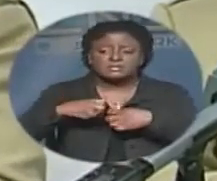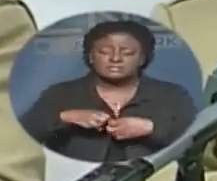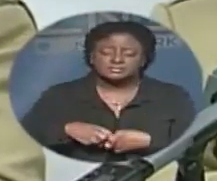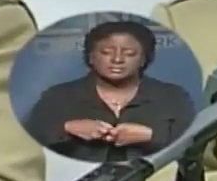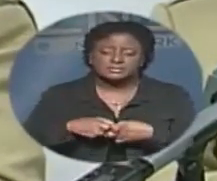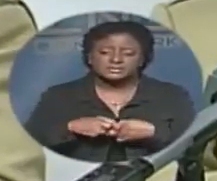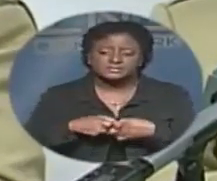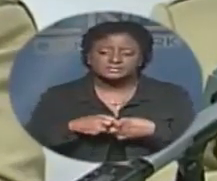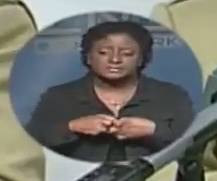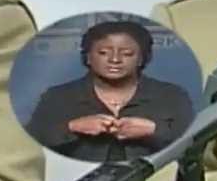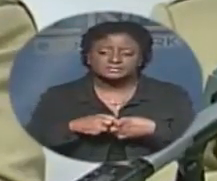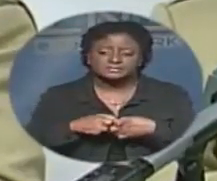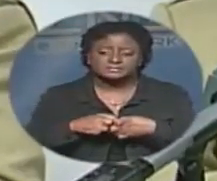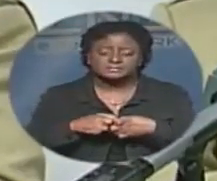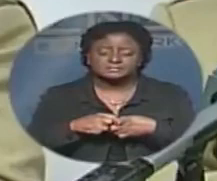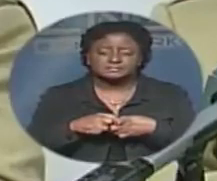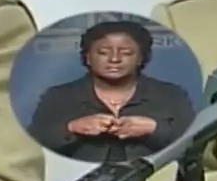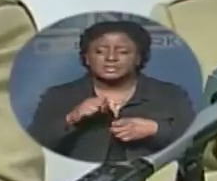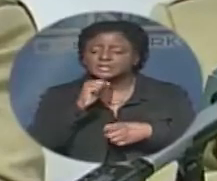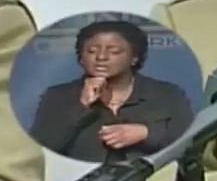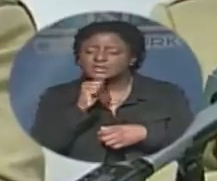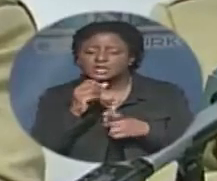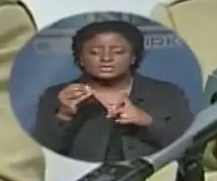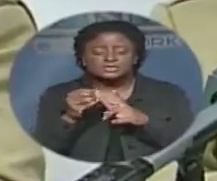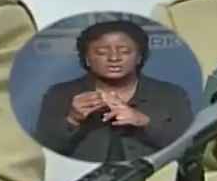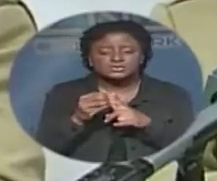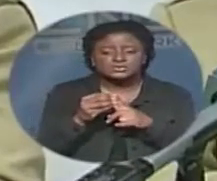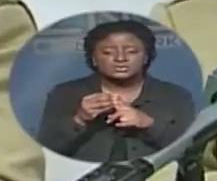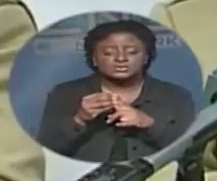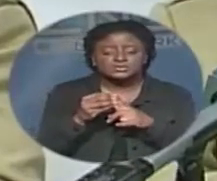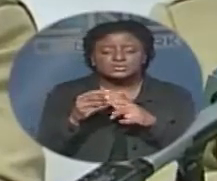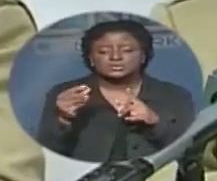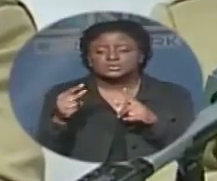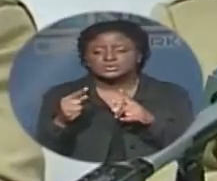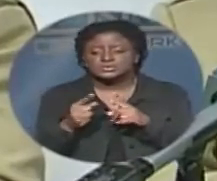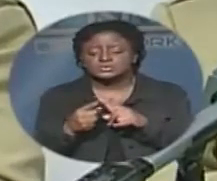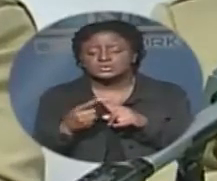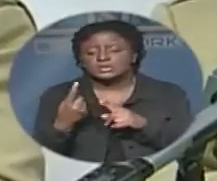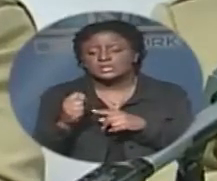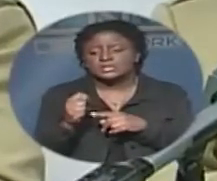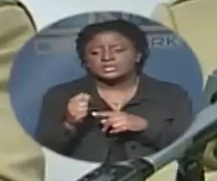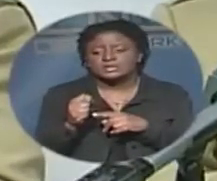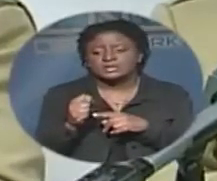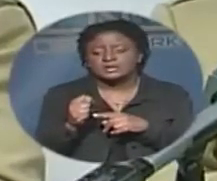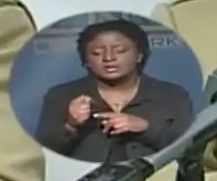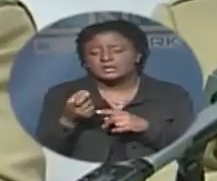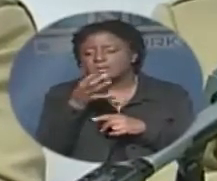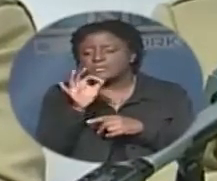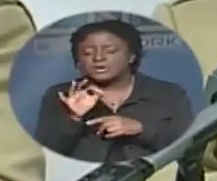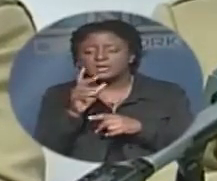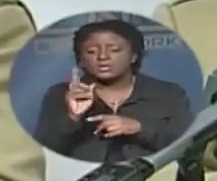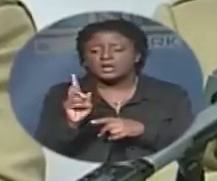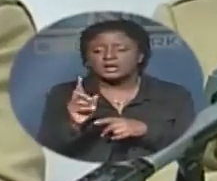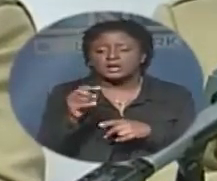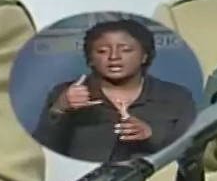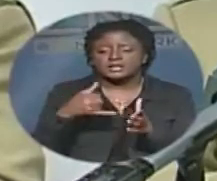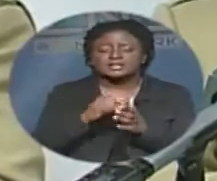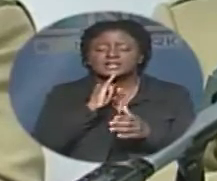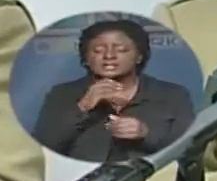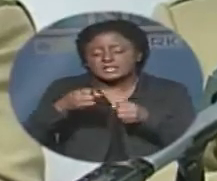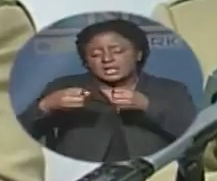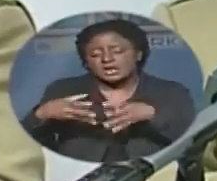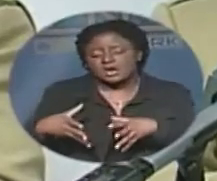but not to the extent where it is lost for any significant period of